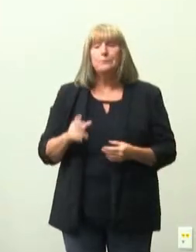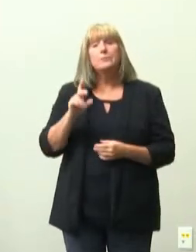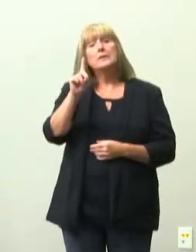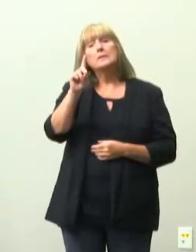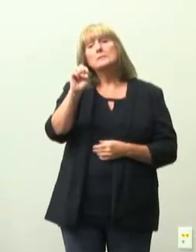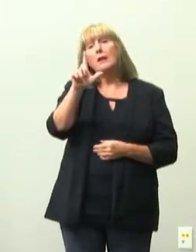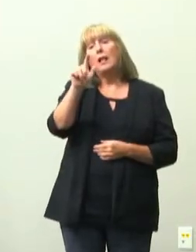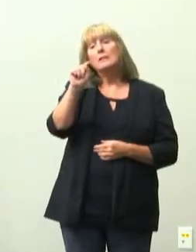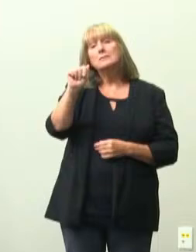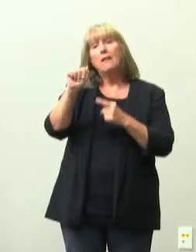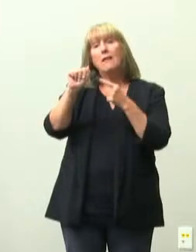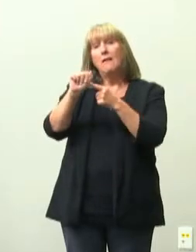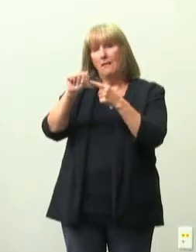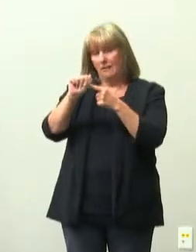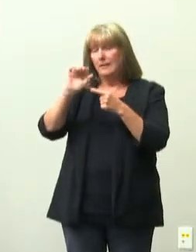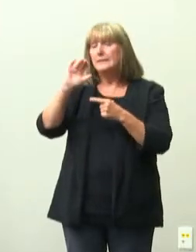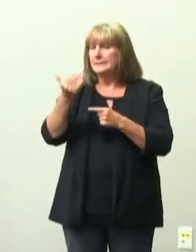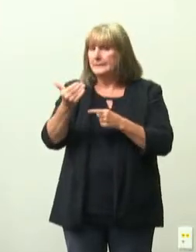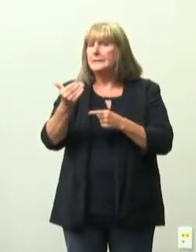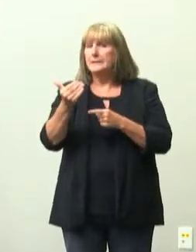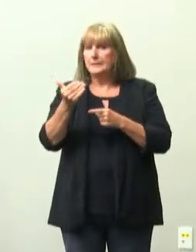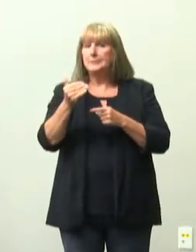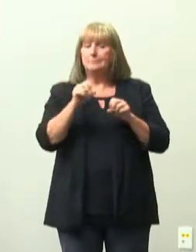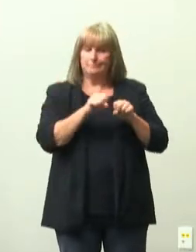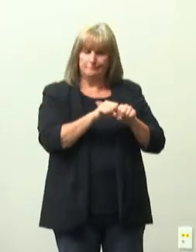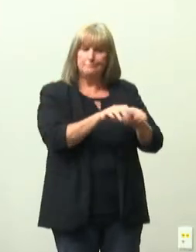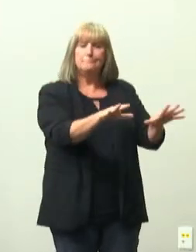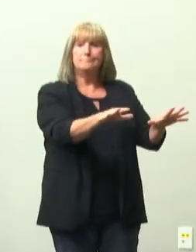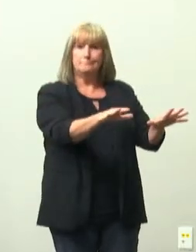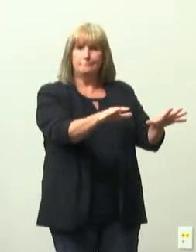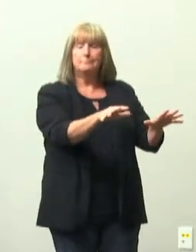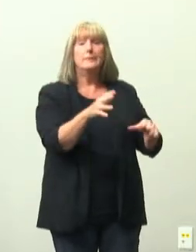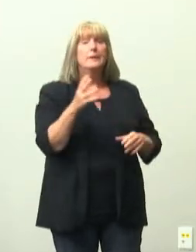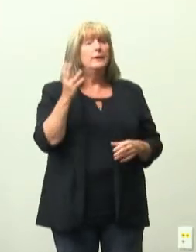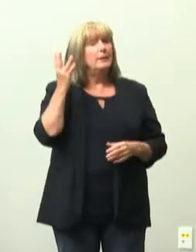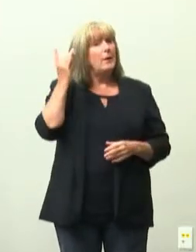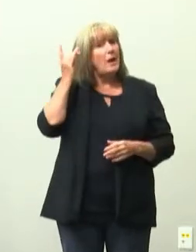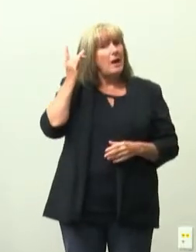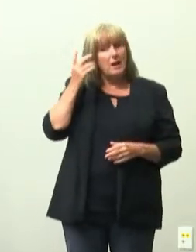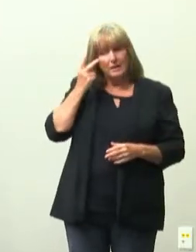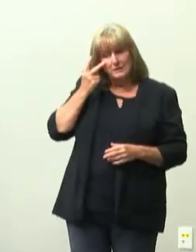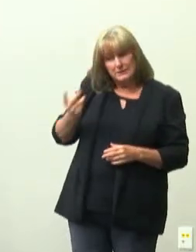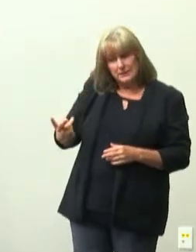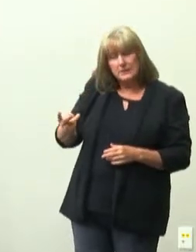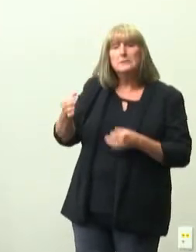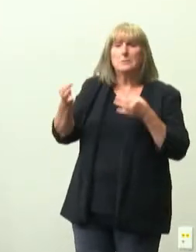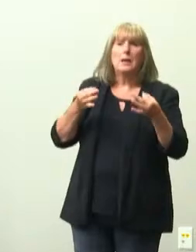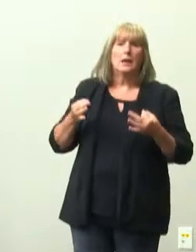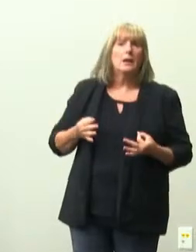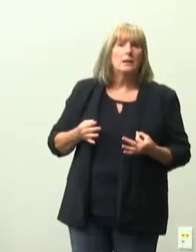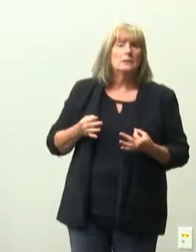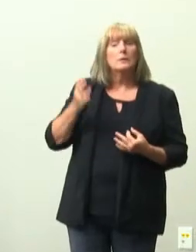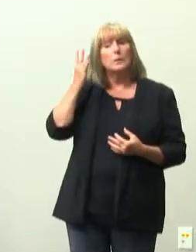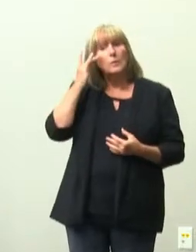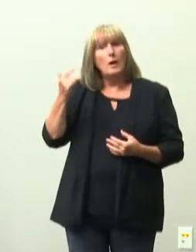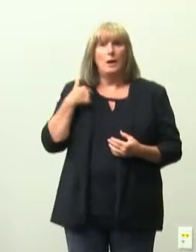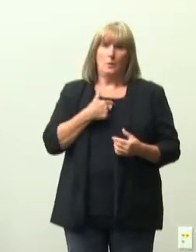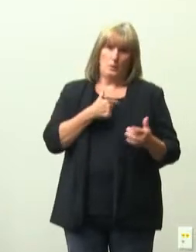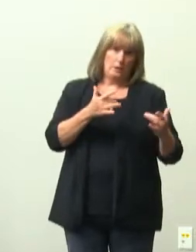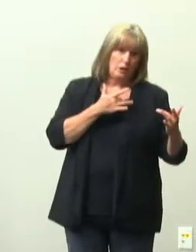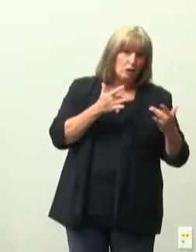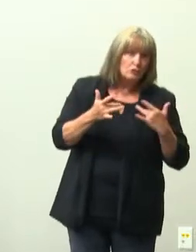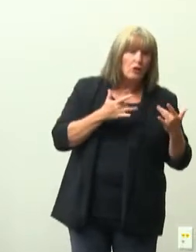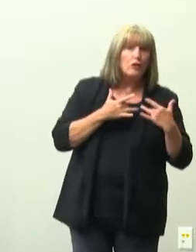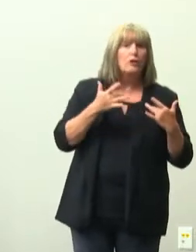variant appears to be a contributing factor. Let me explain why what we're seeing, why we are concerned, and